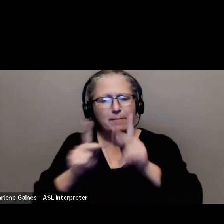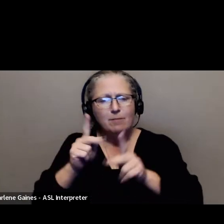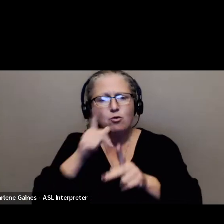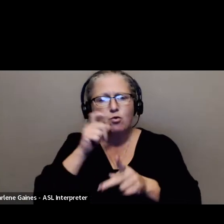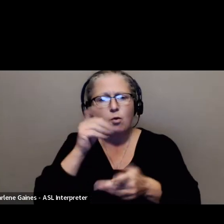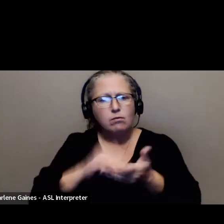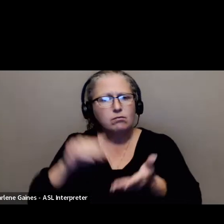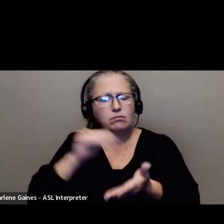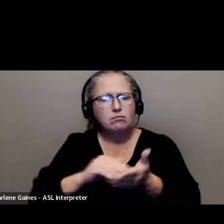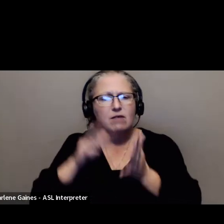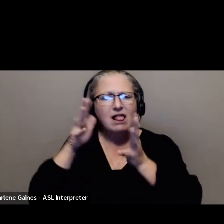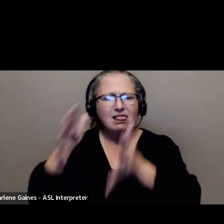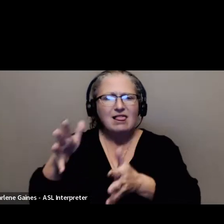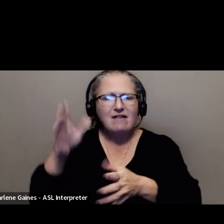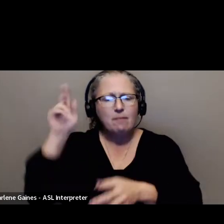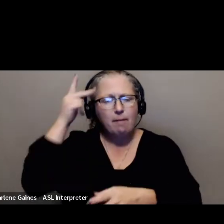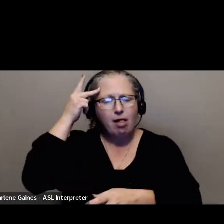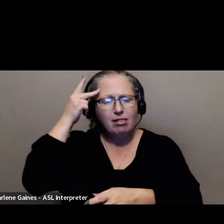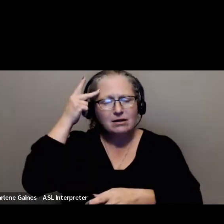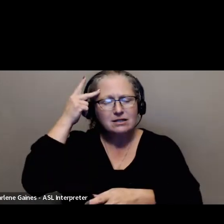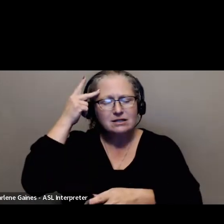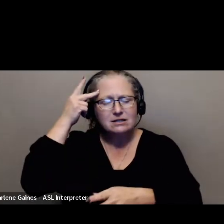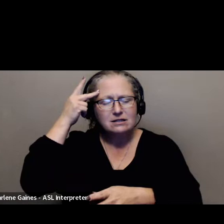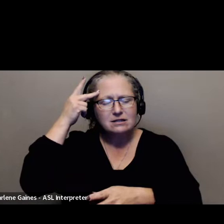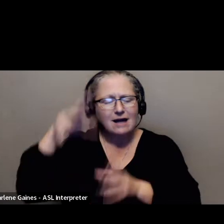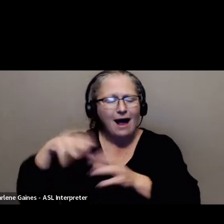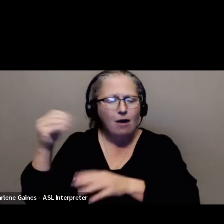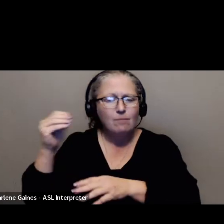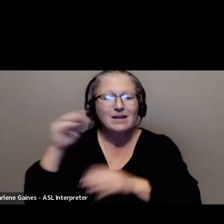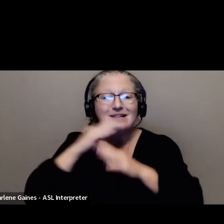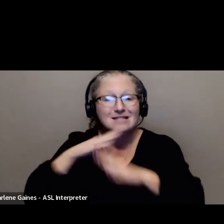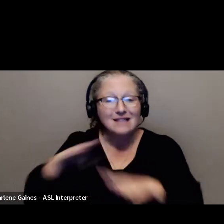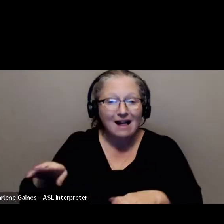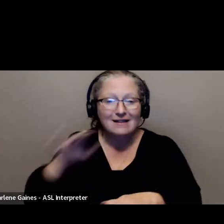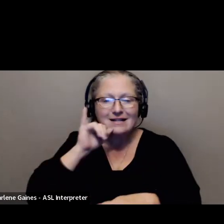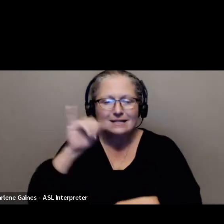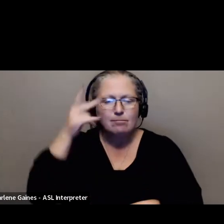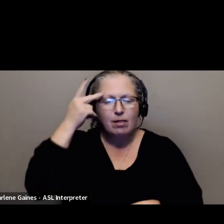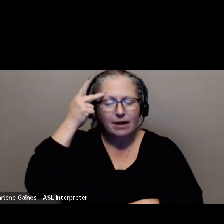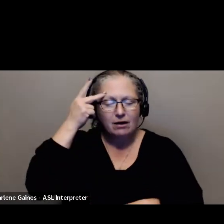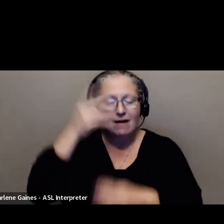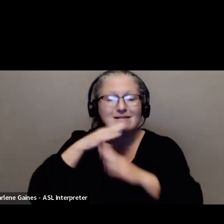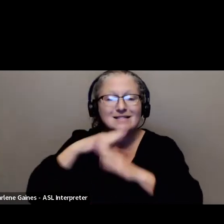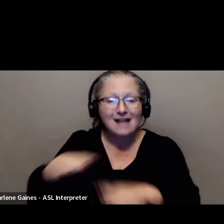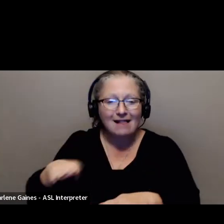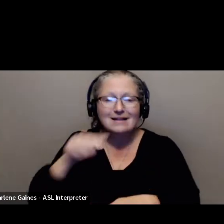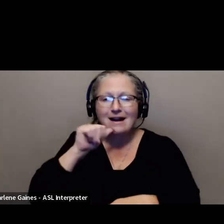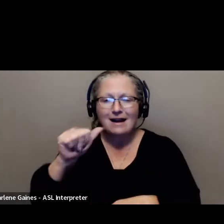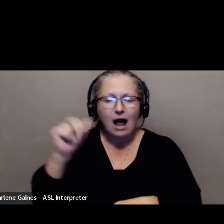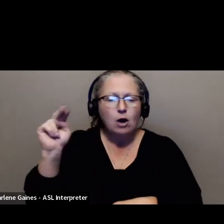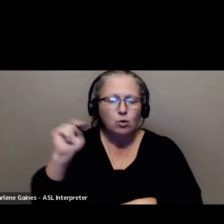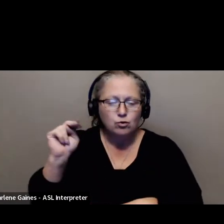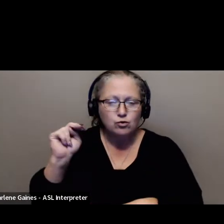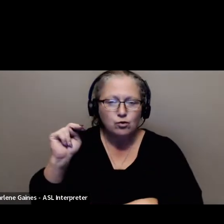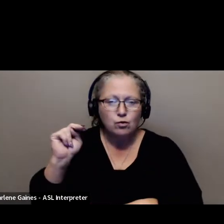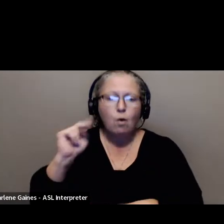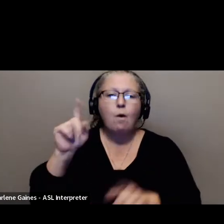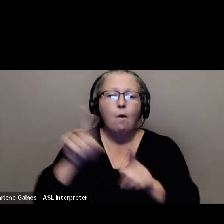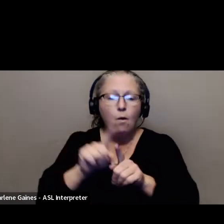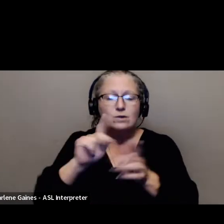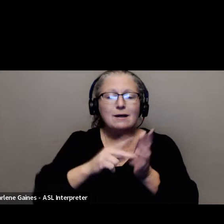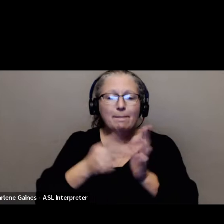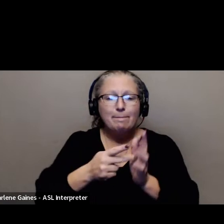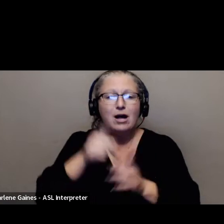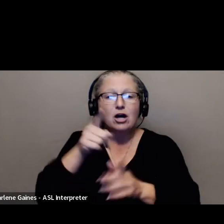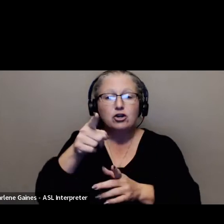keep saying to leave politics out of it. Silence is also political. Silence is not neutral. It also means you